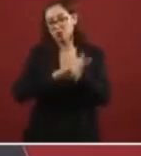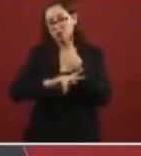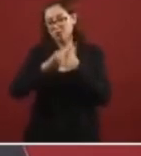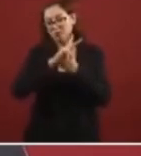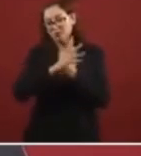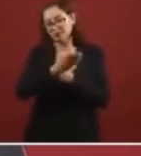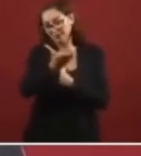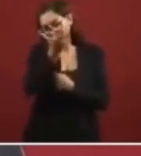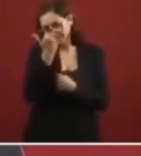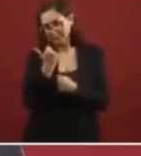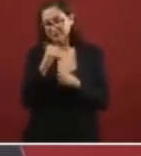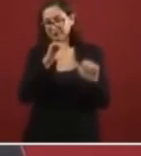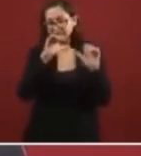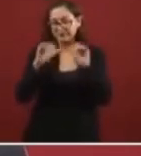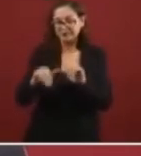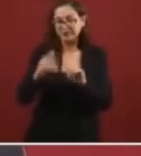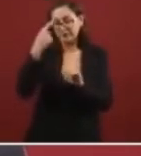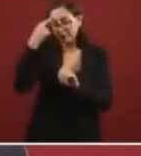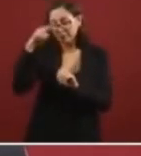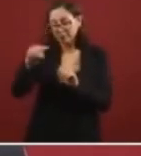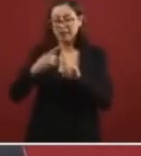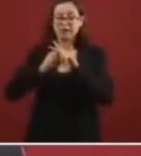From a foreign place